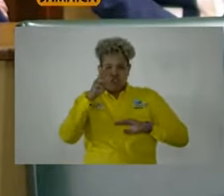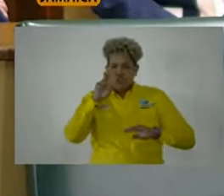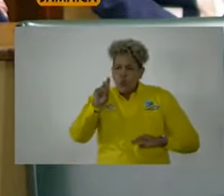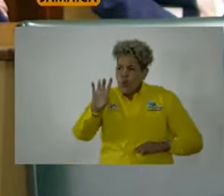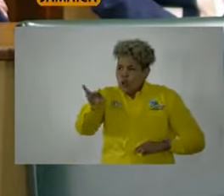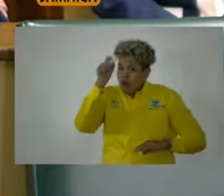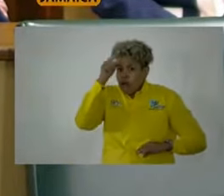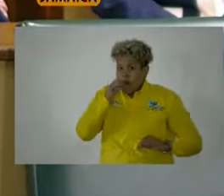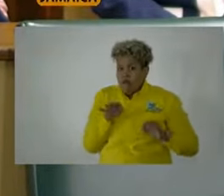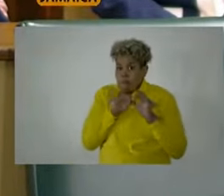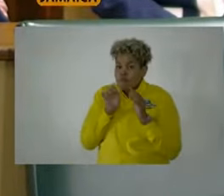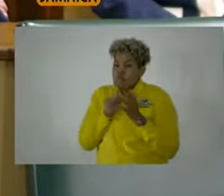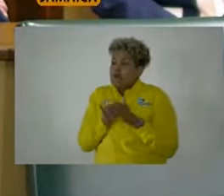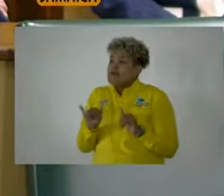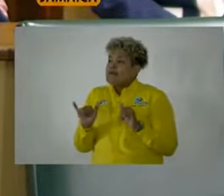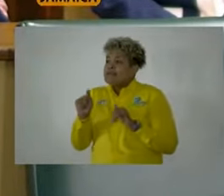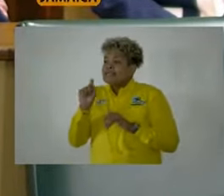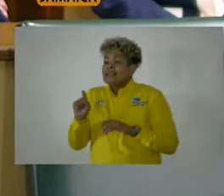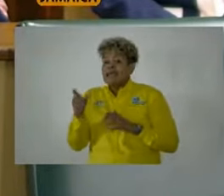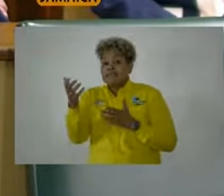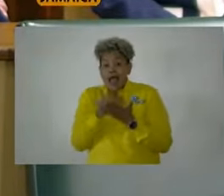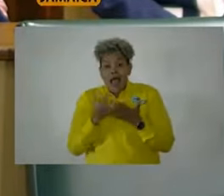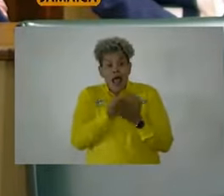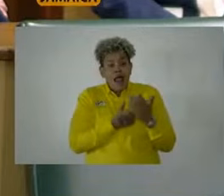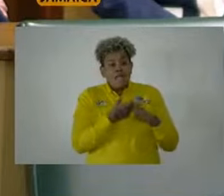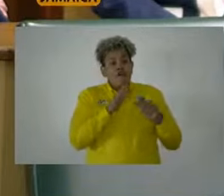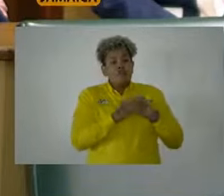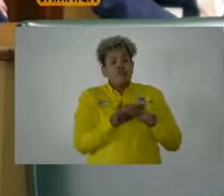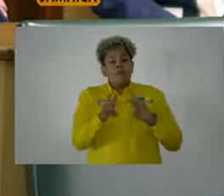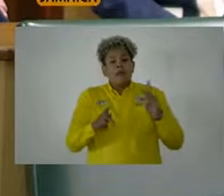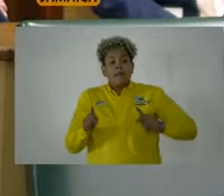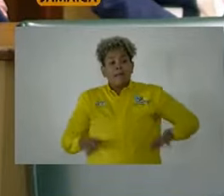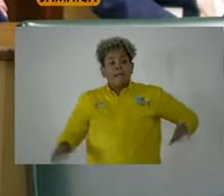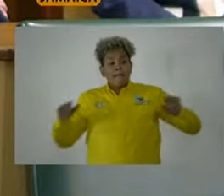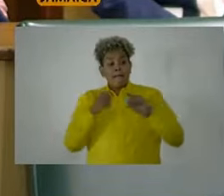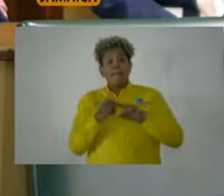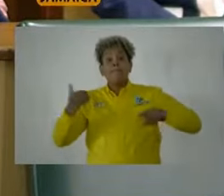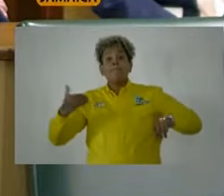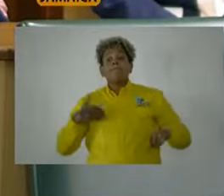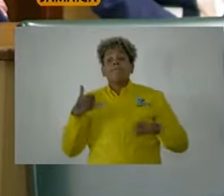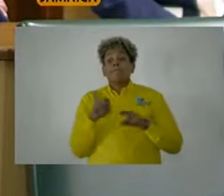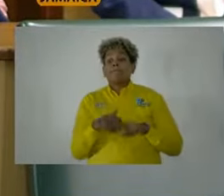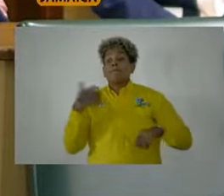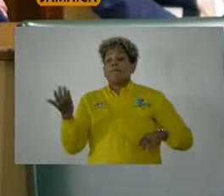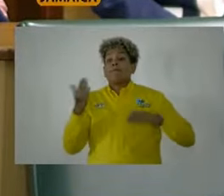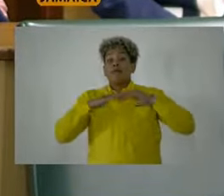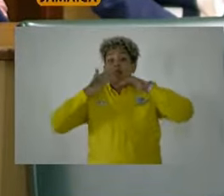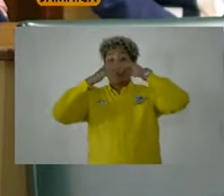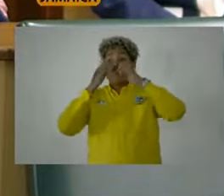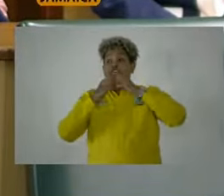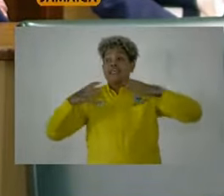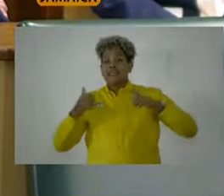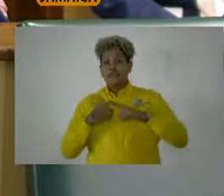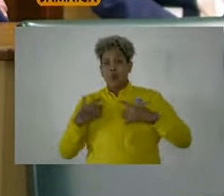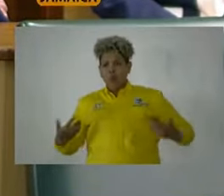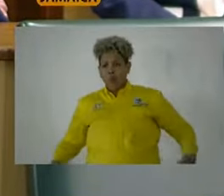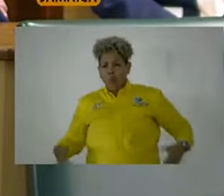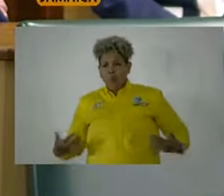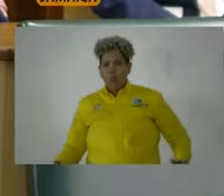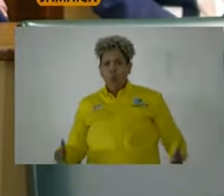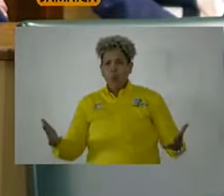to recognize that the taxes being collected from the Jamaican people have increased